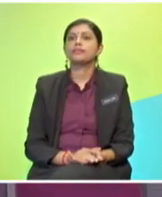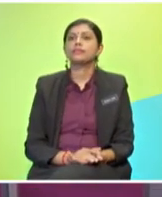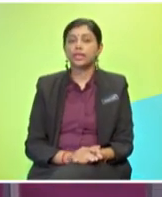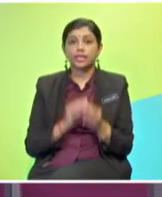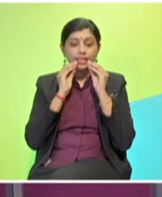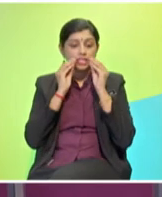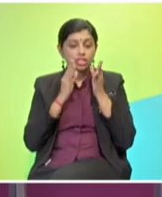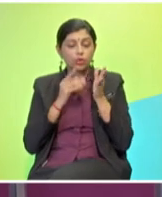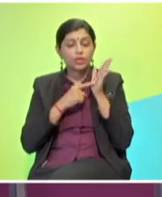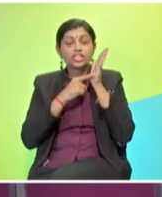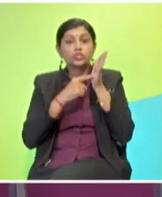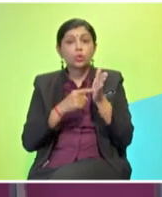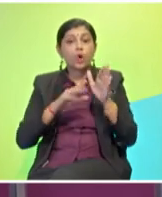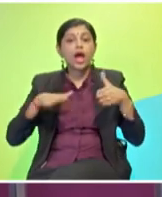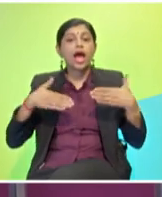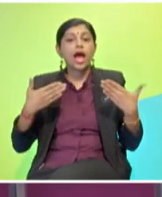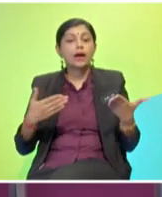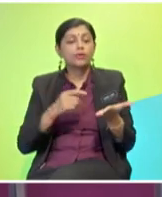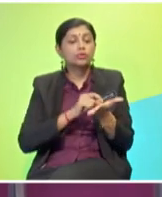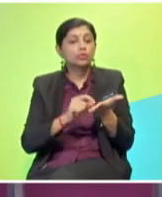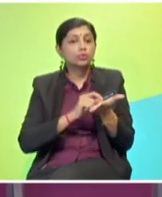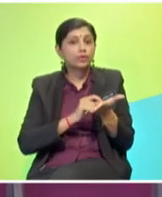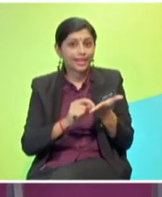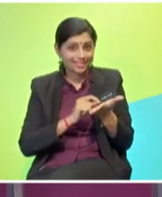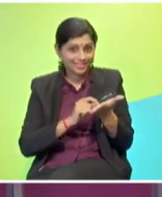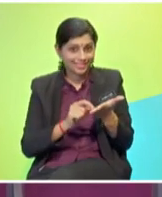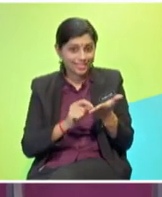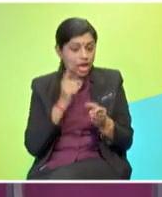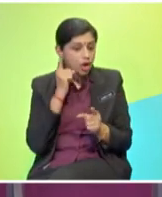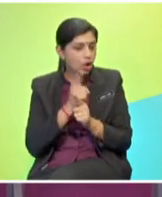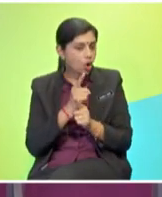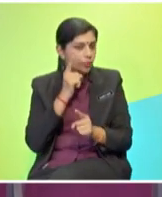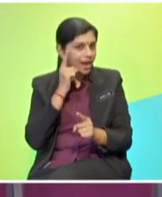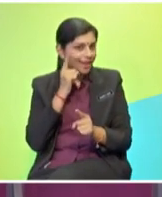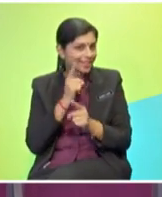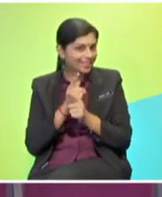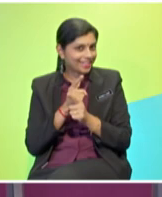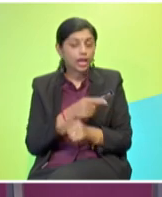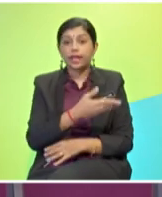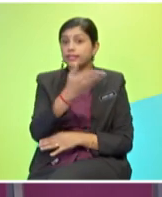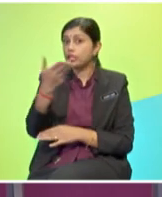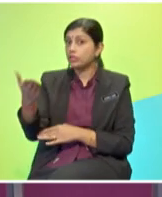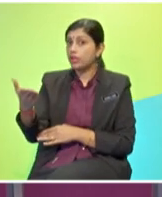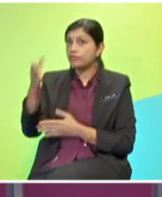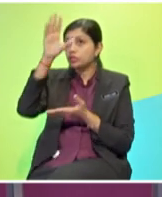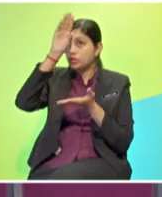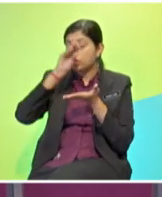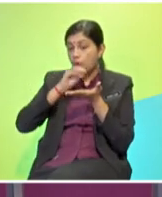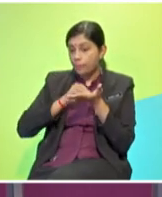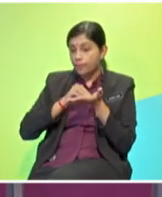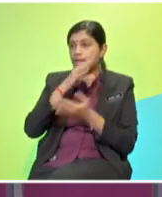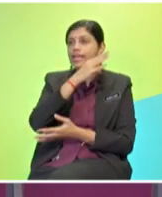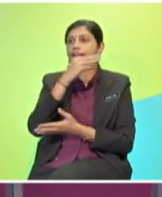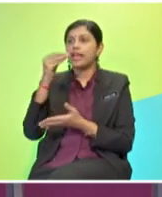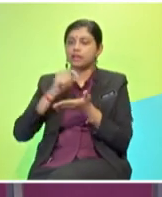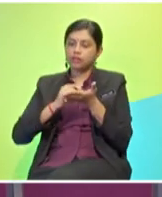words legibly. Okay, so that you have to copy and write it correctly. I